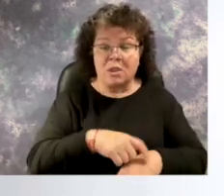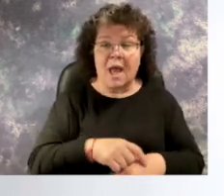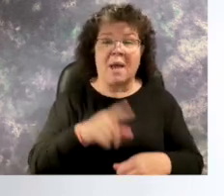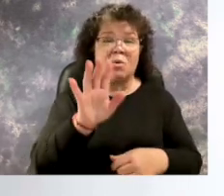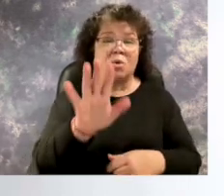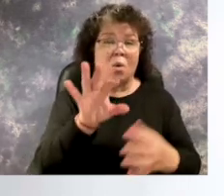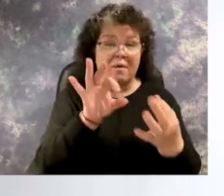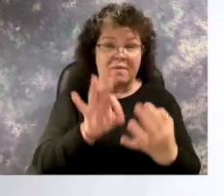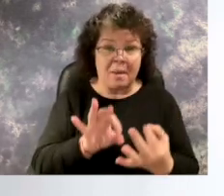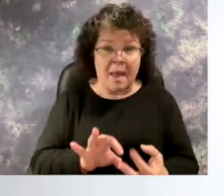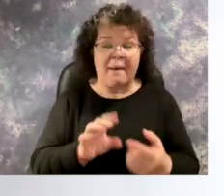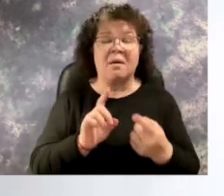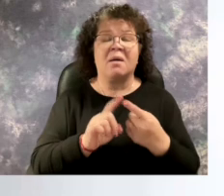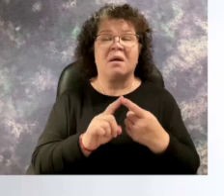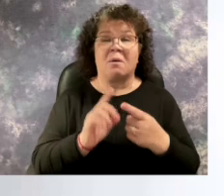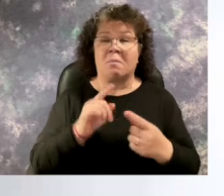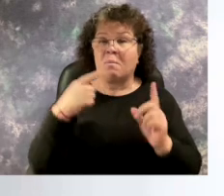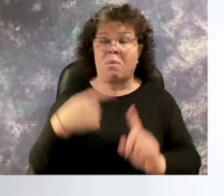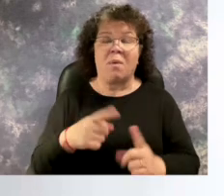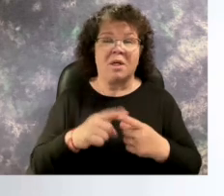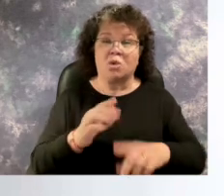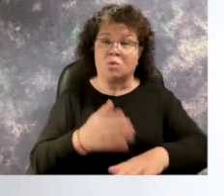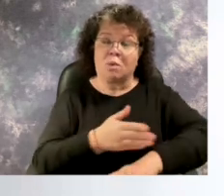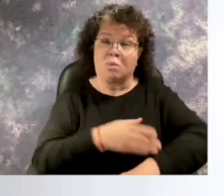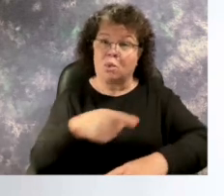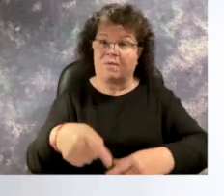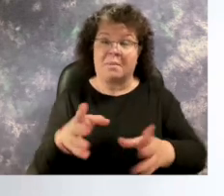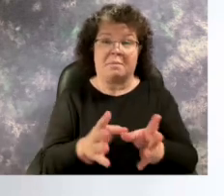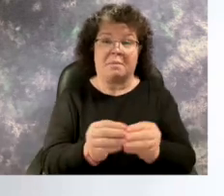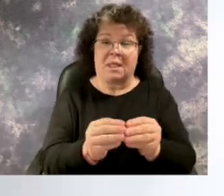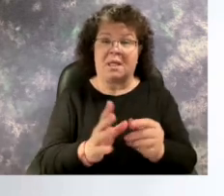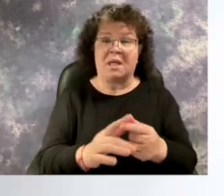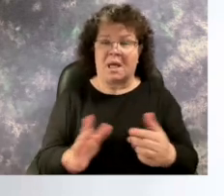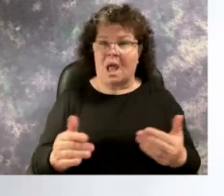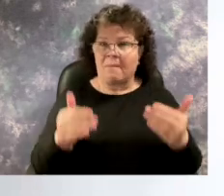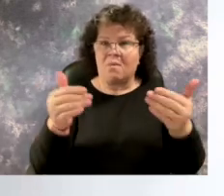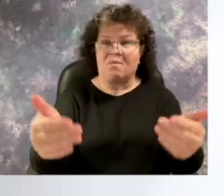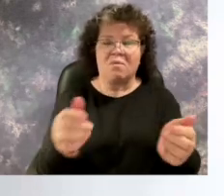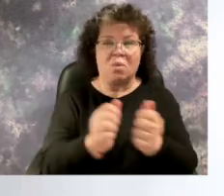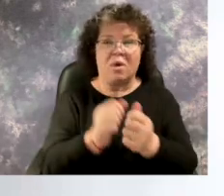to keep improving our evening community meetings and to move forward in our funding plan.